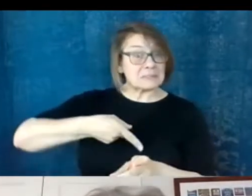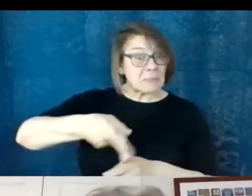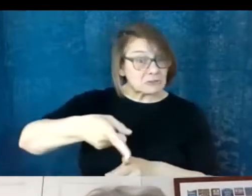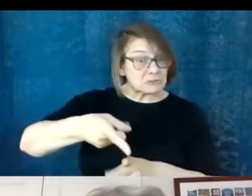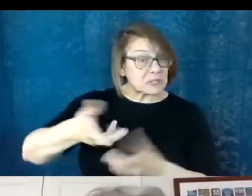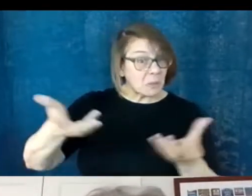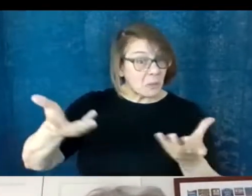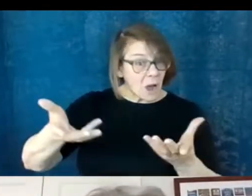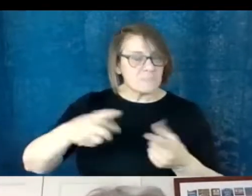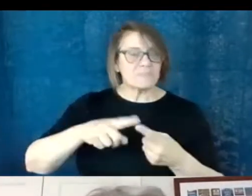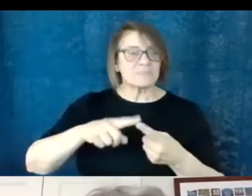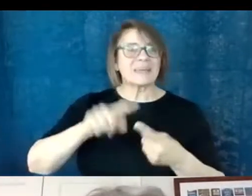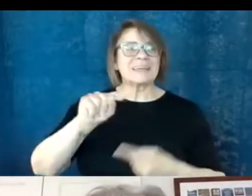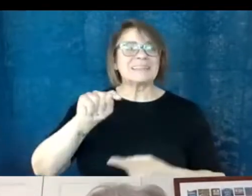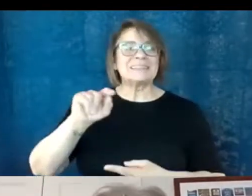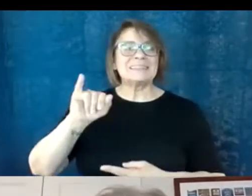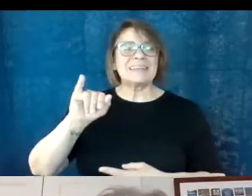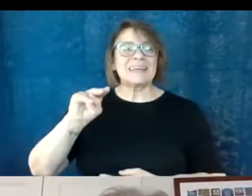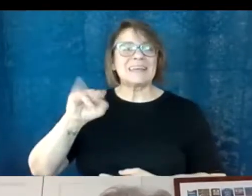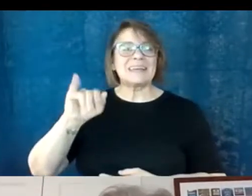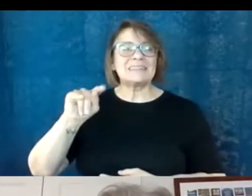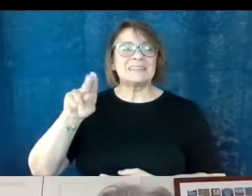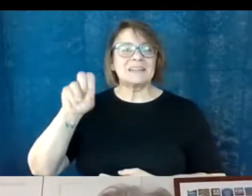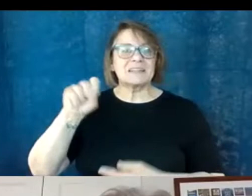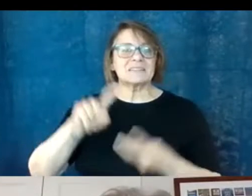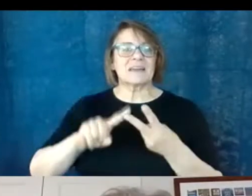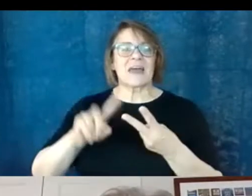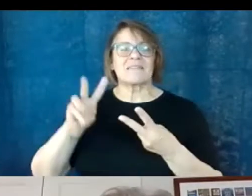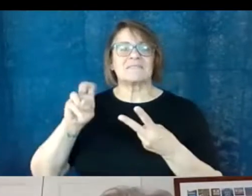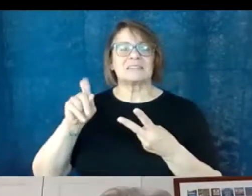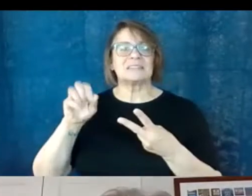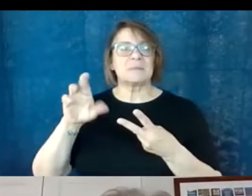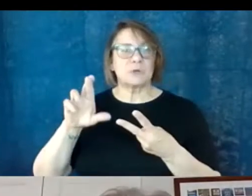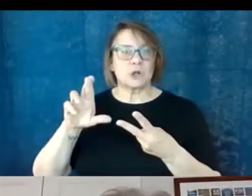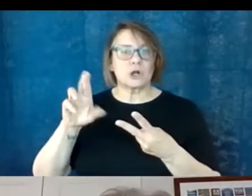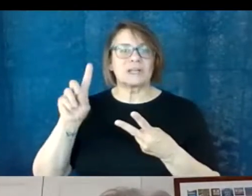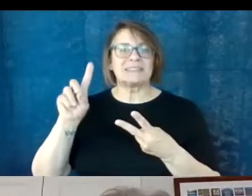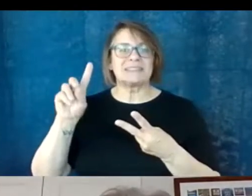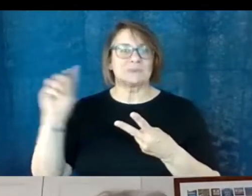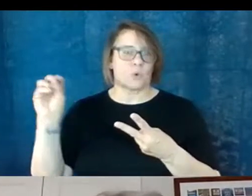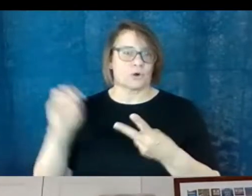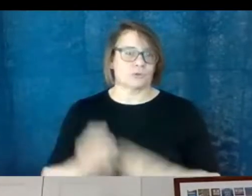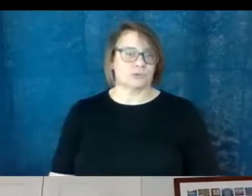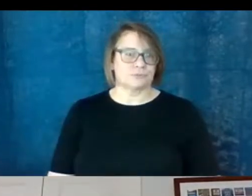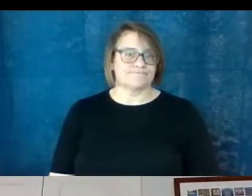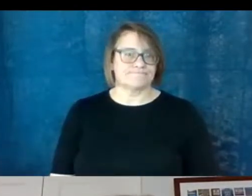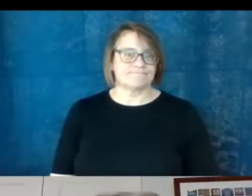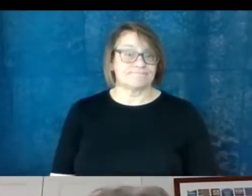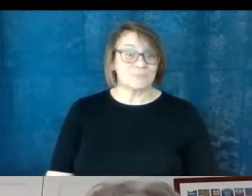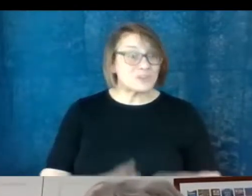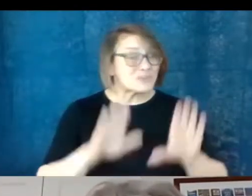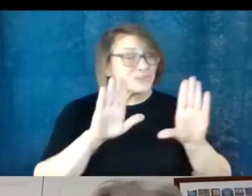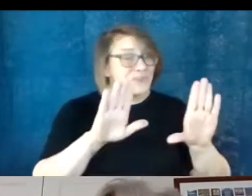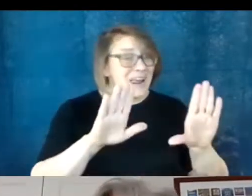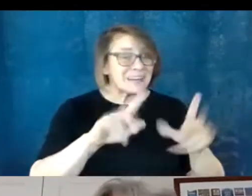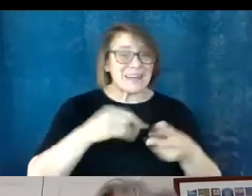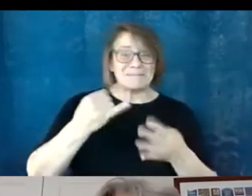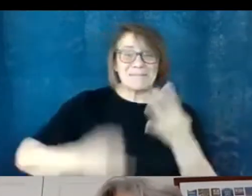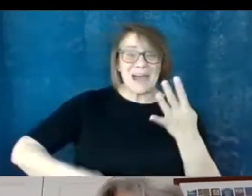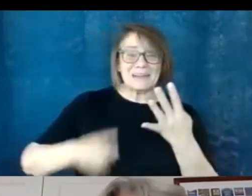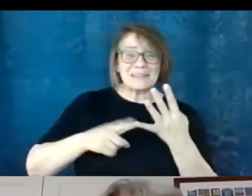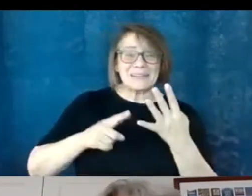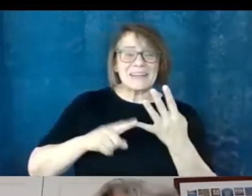are tinnitus and vestibular disorders. Great. And finally,